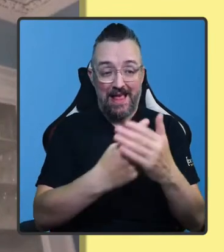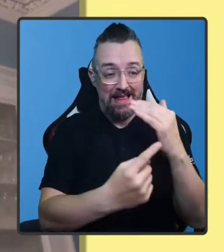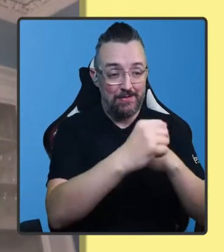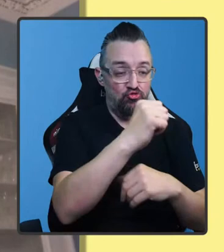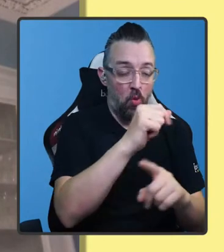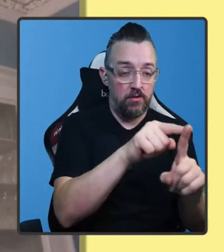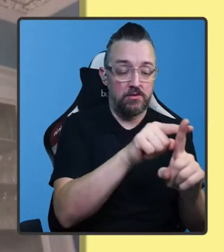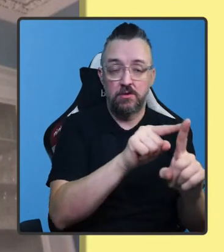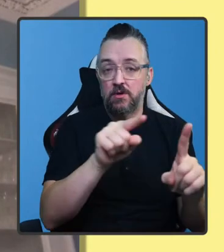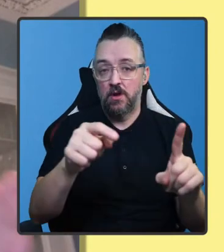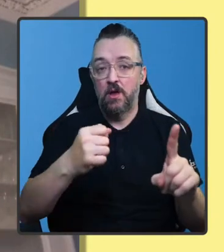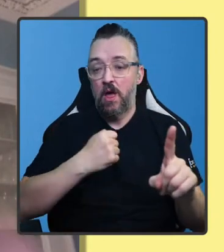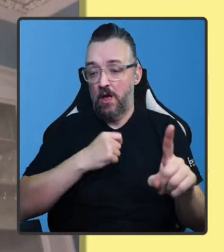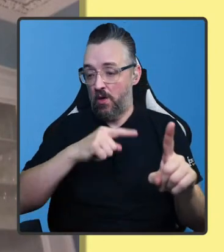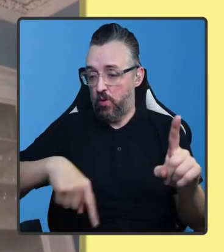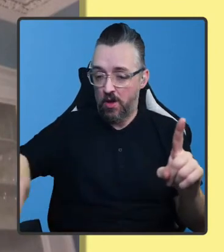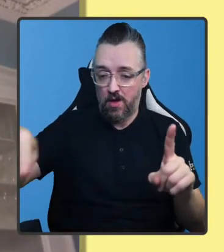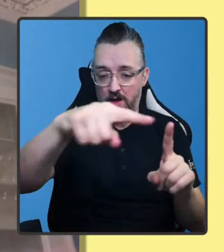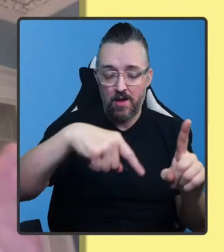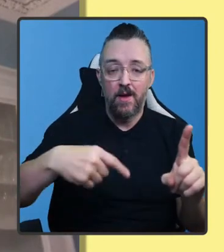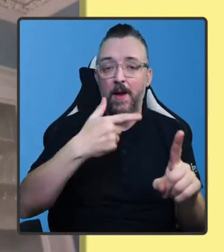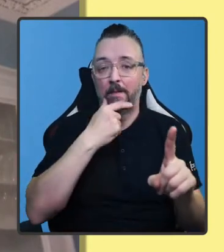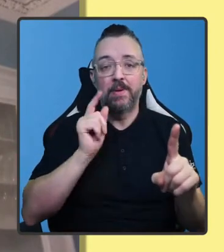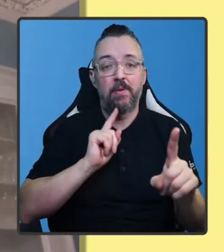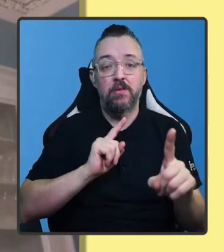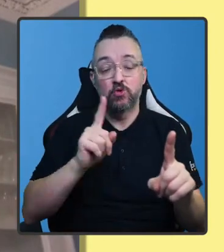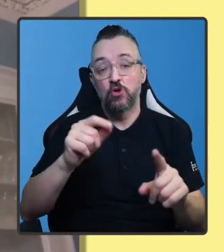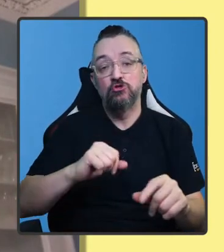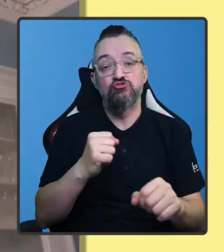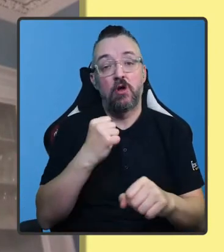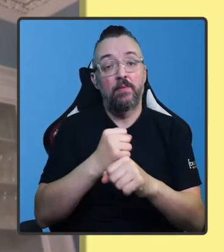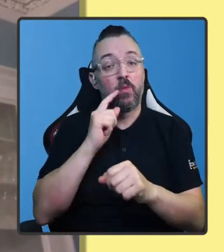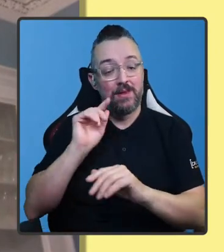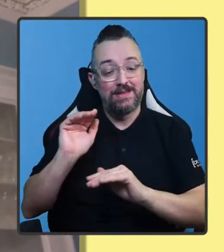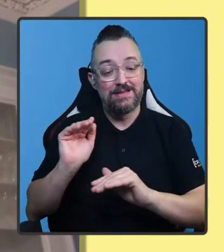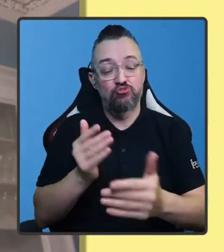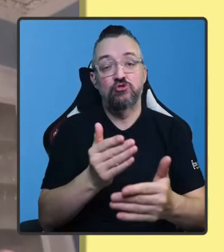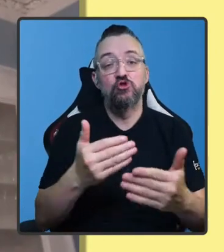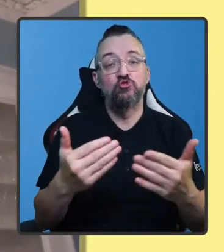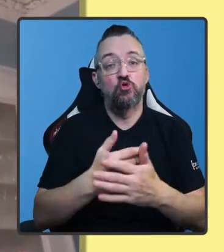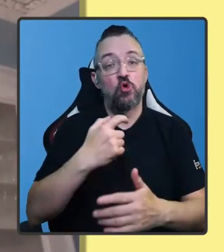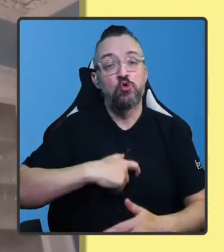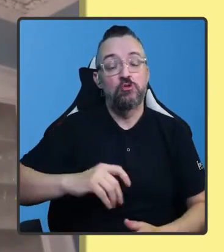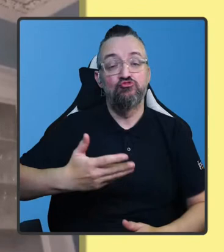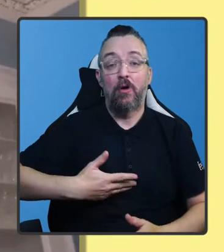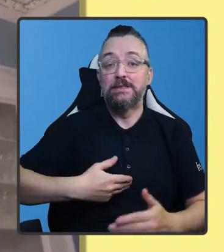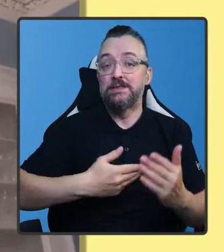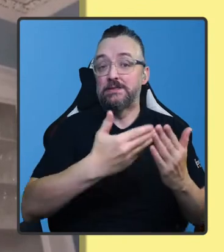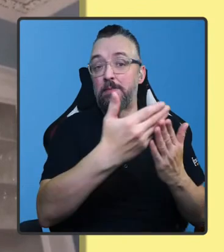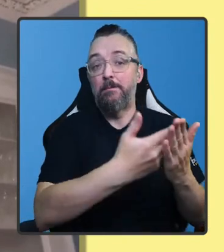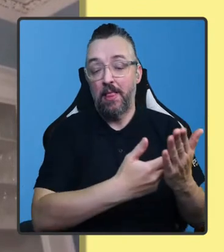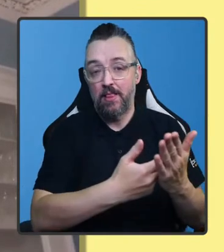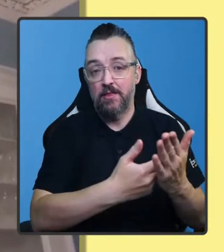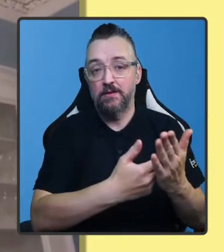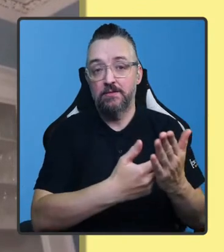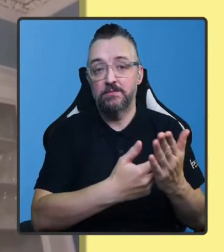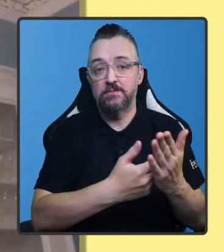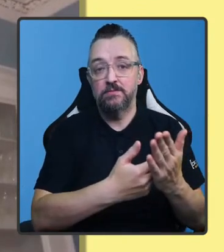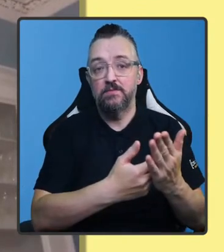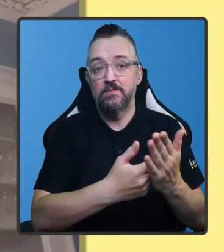and our people. So our Scottish government will introduce a new human rights bill, which will incorporate into Scotland's